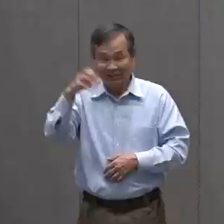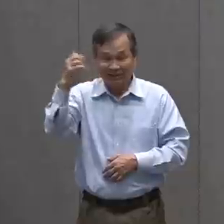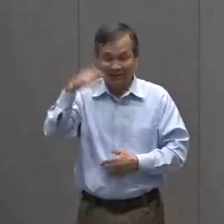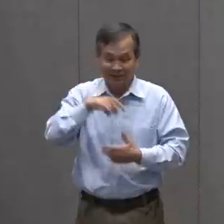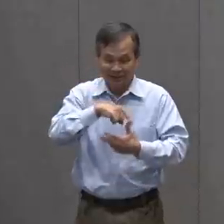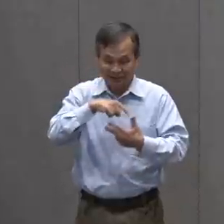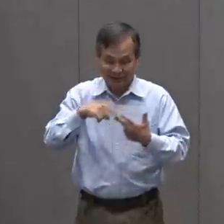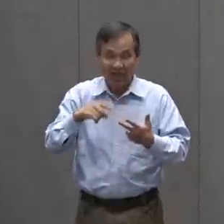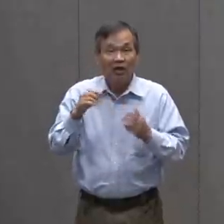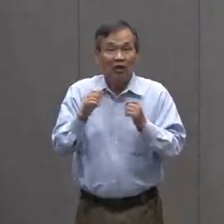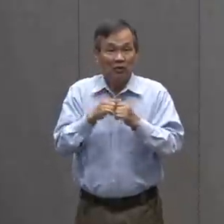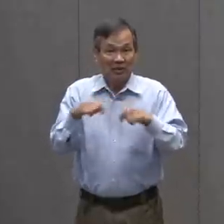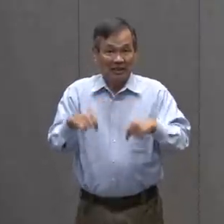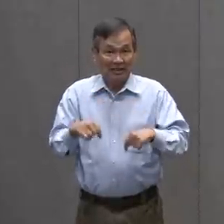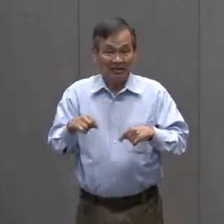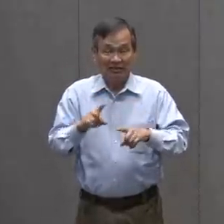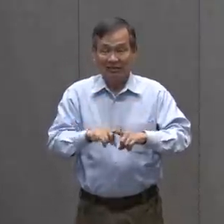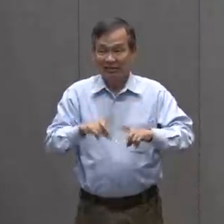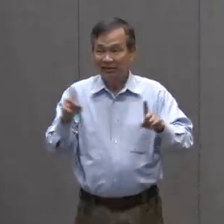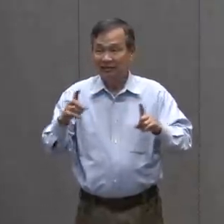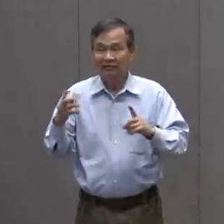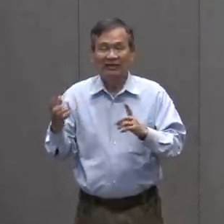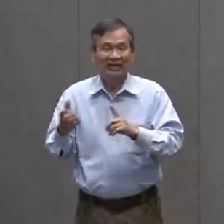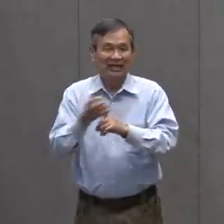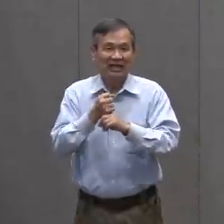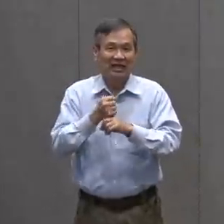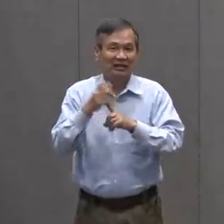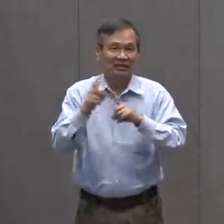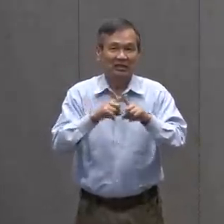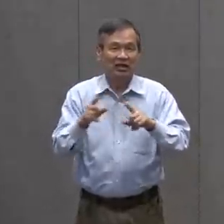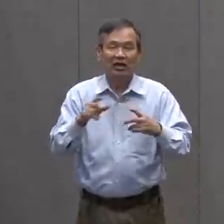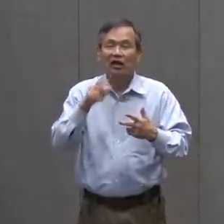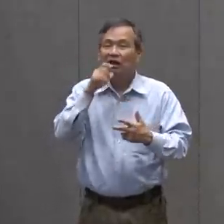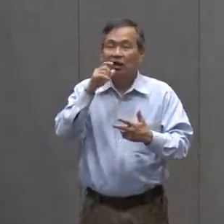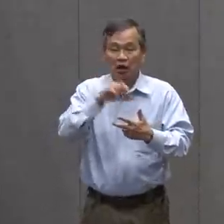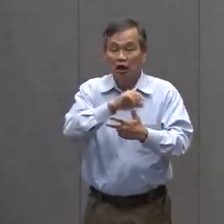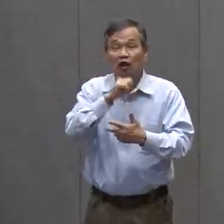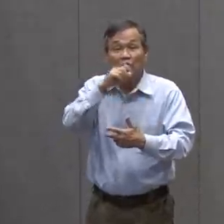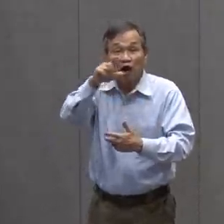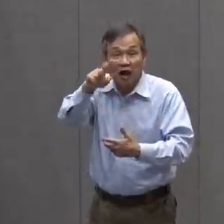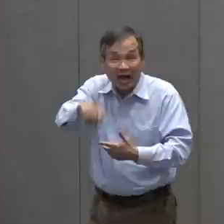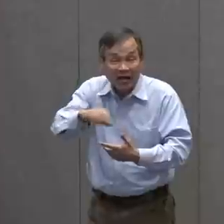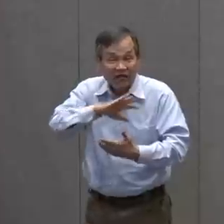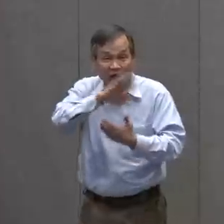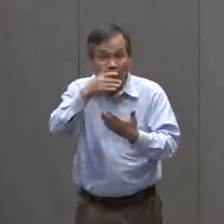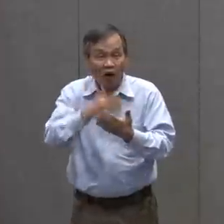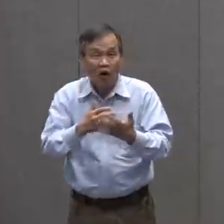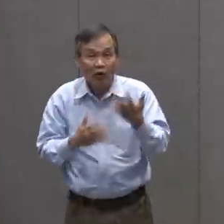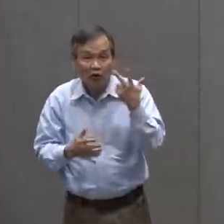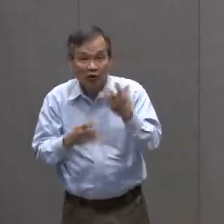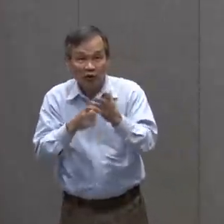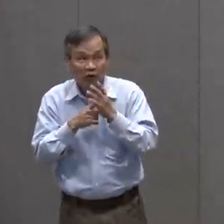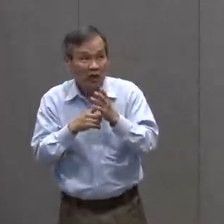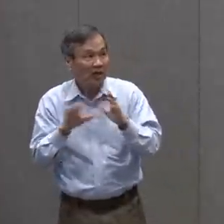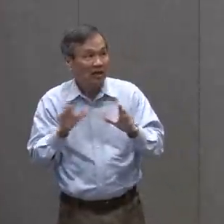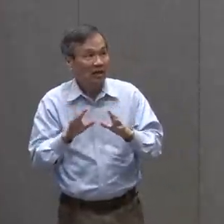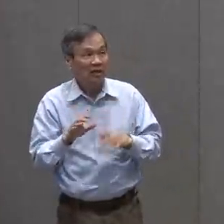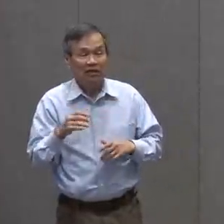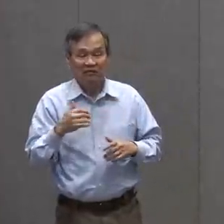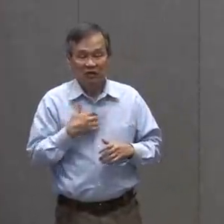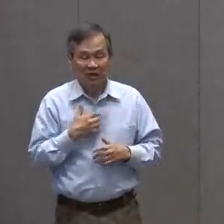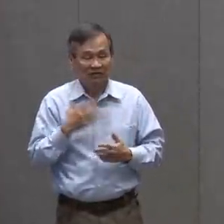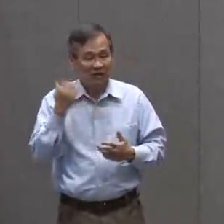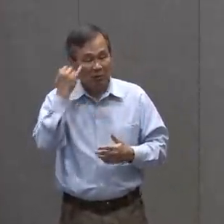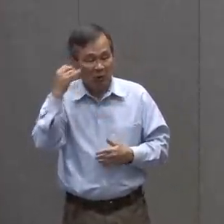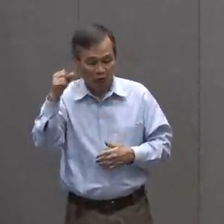3 dice with this one versus Catch a Star is you don't have to use all 3 dice. If you roll a 5, a 6,